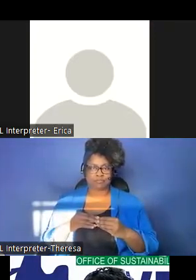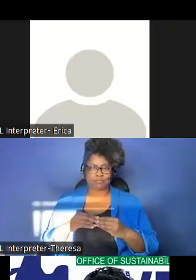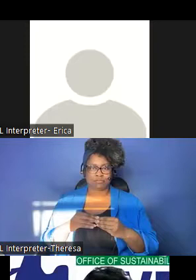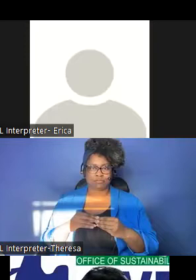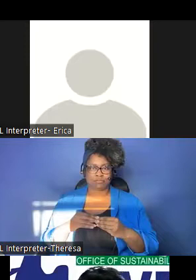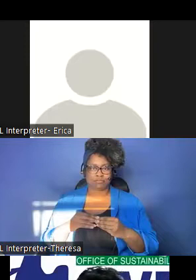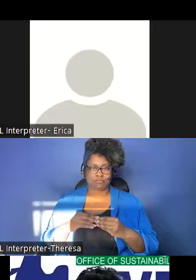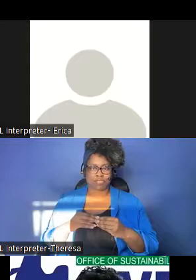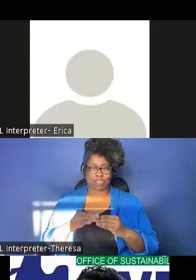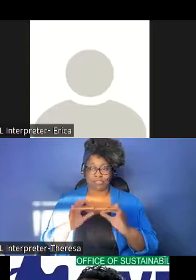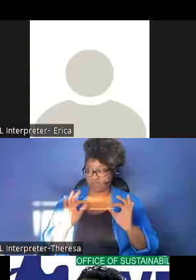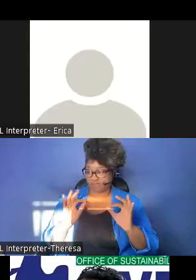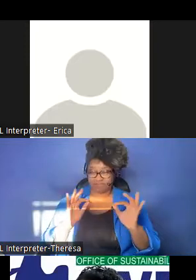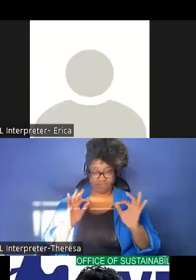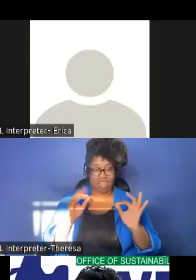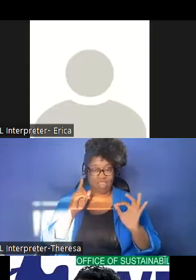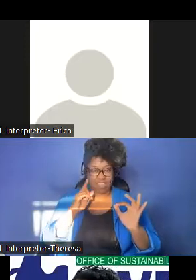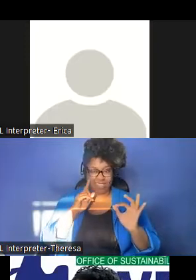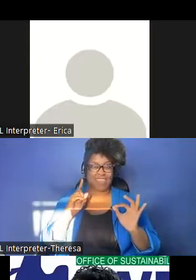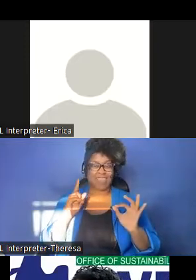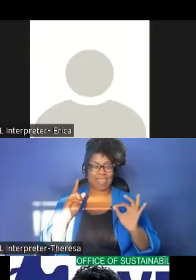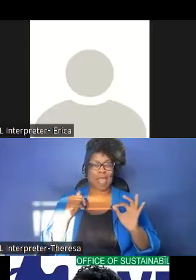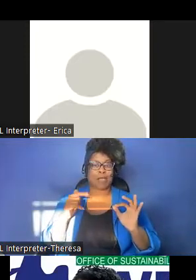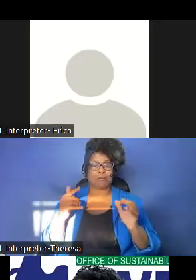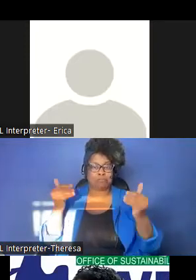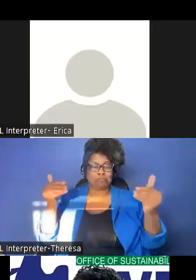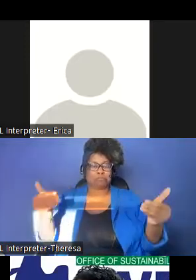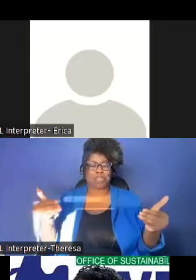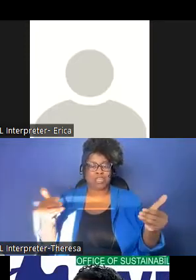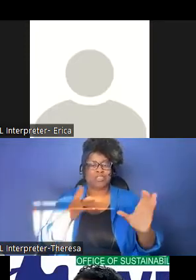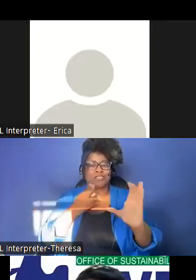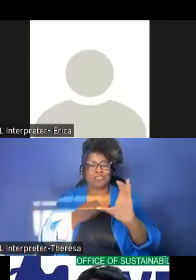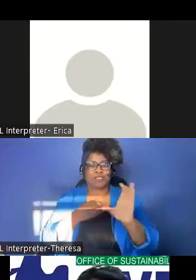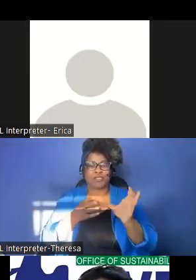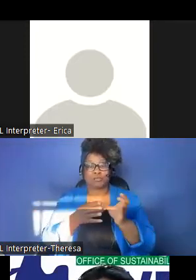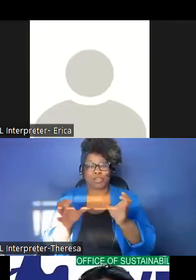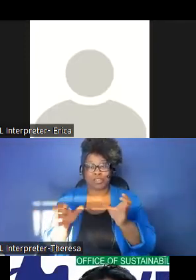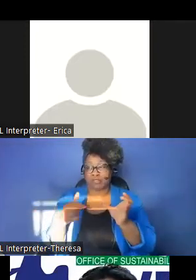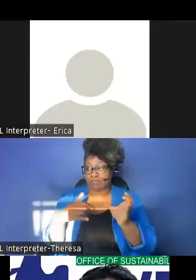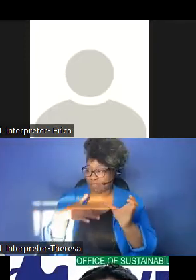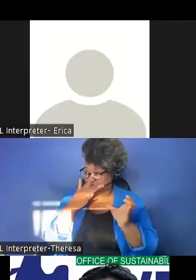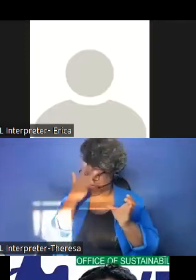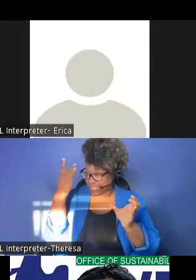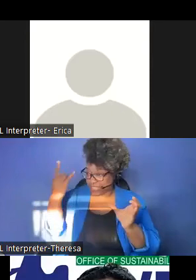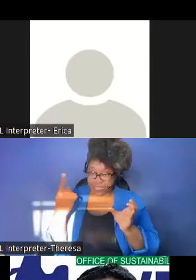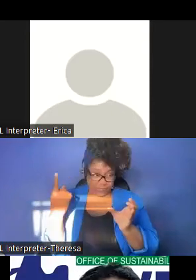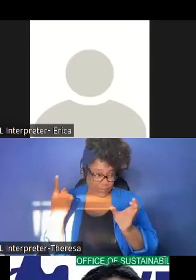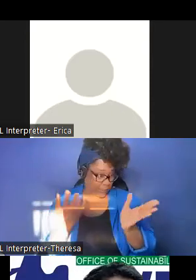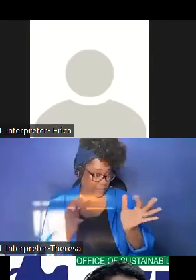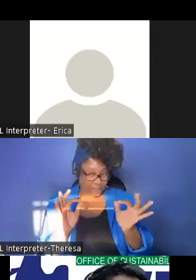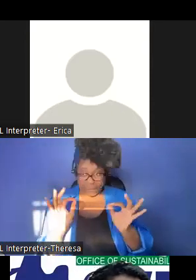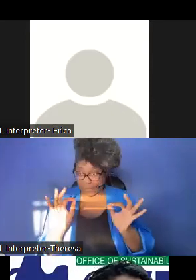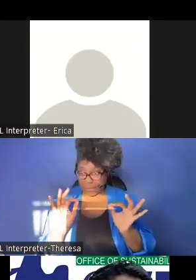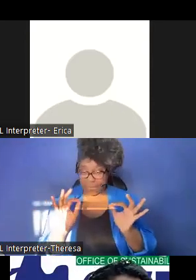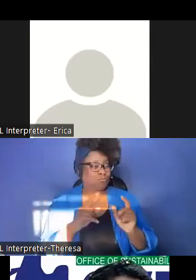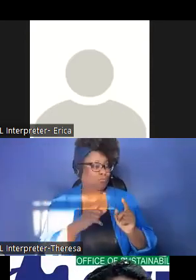With no further ado, I think I will invite us all to move into breakouts. Am I forgetting anything, team? You got it.